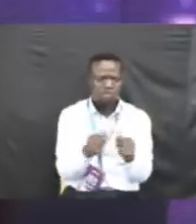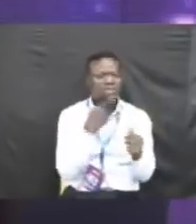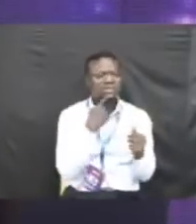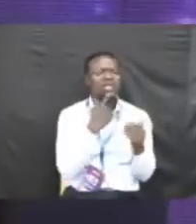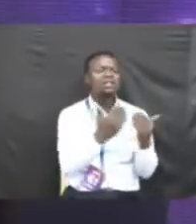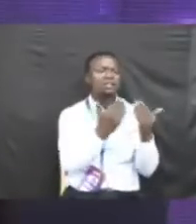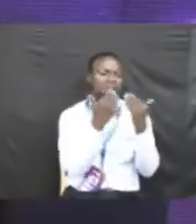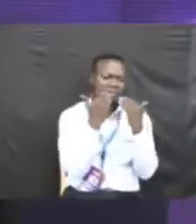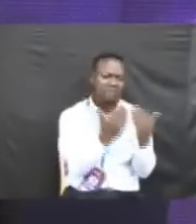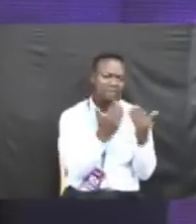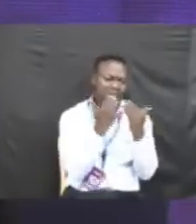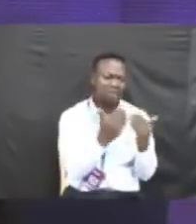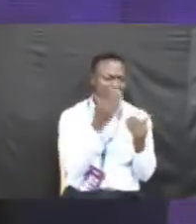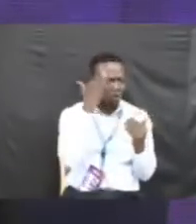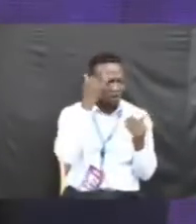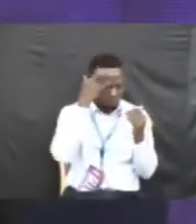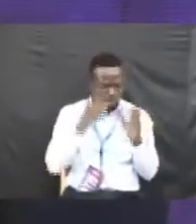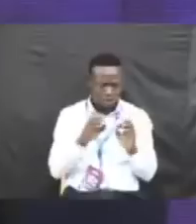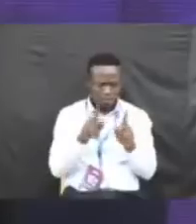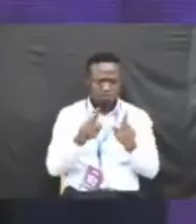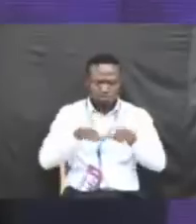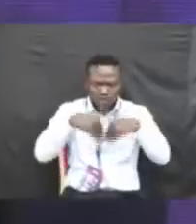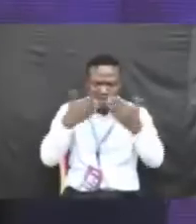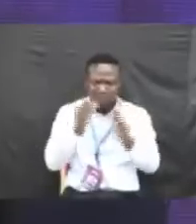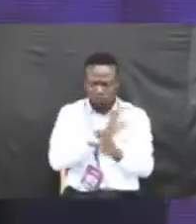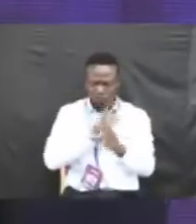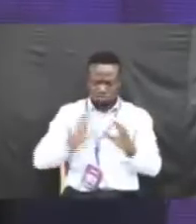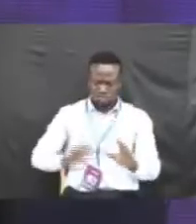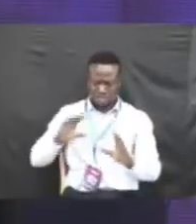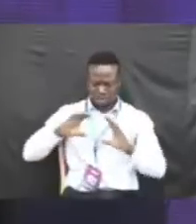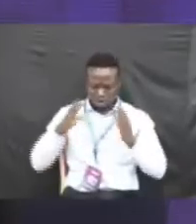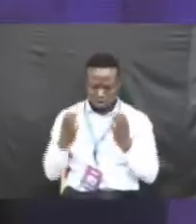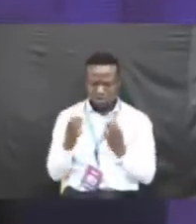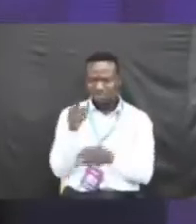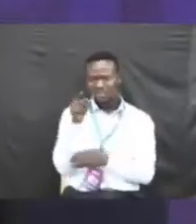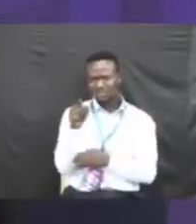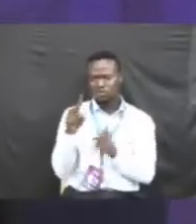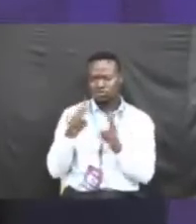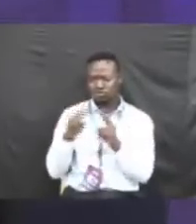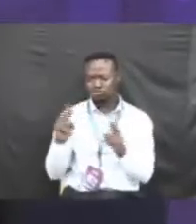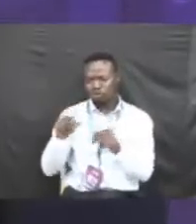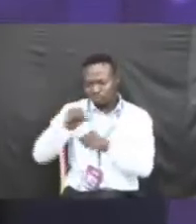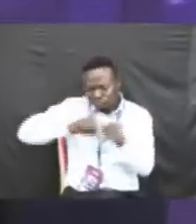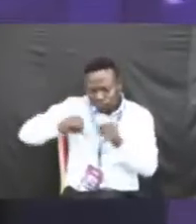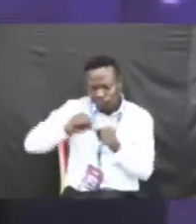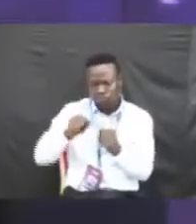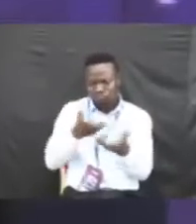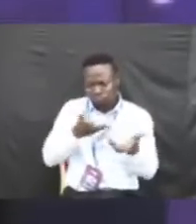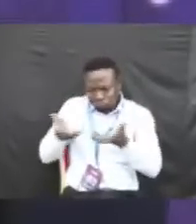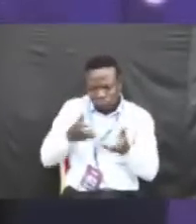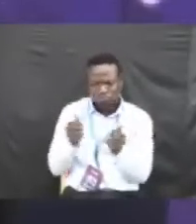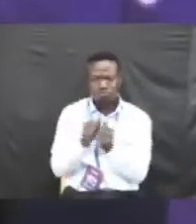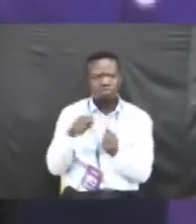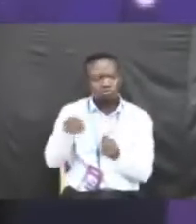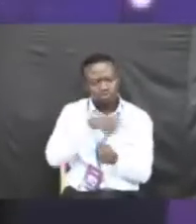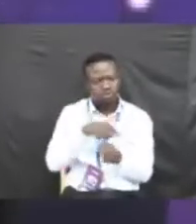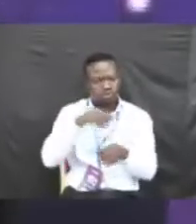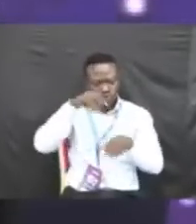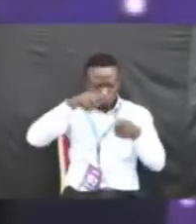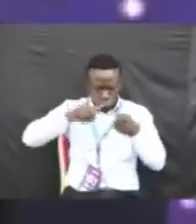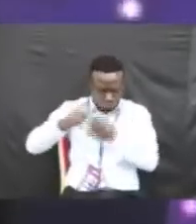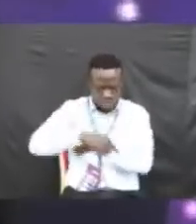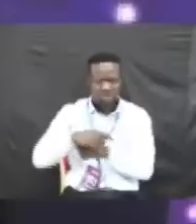you for the opportunity given to the Christian Council to fellowship with you on this